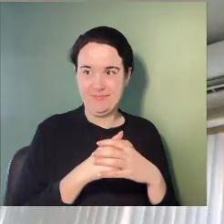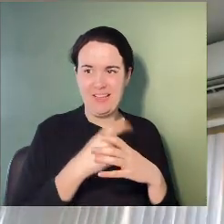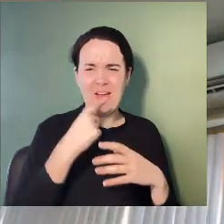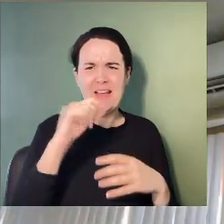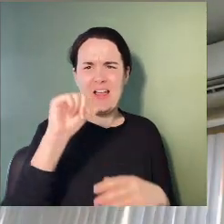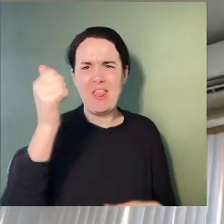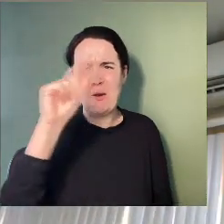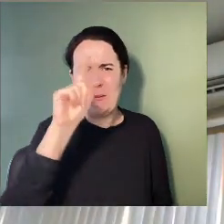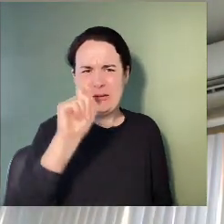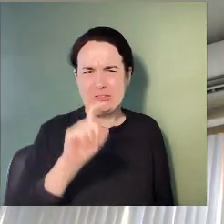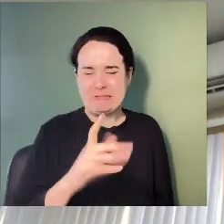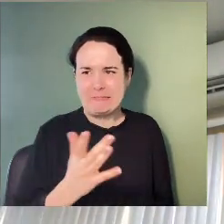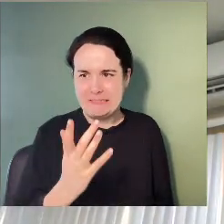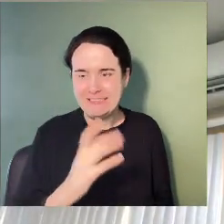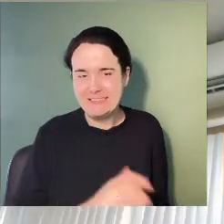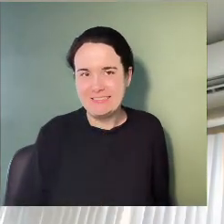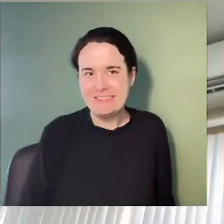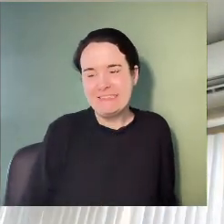Yes, another question.